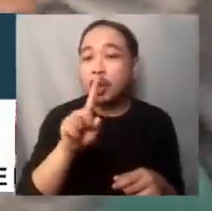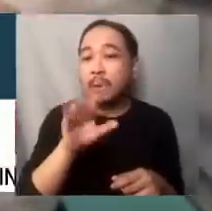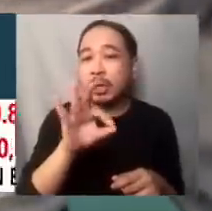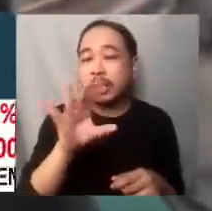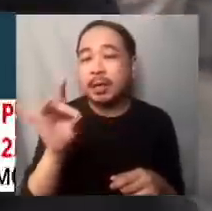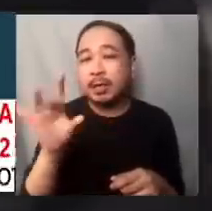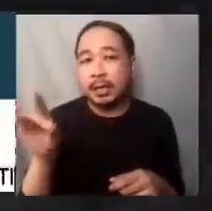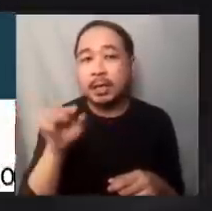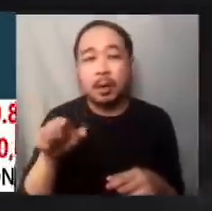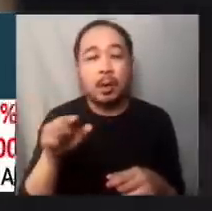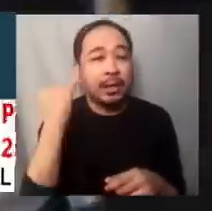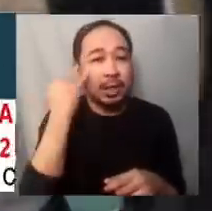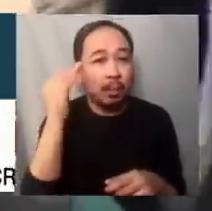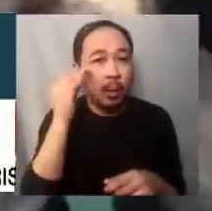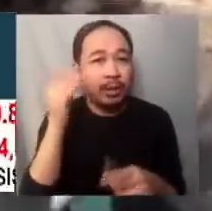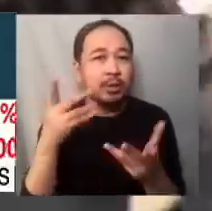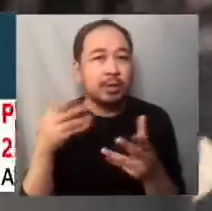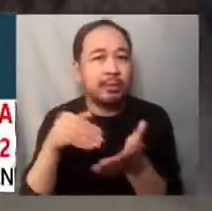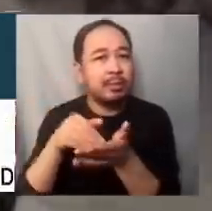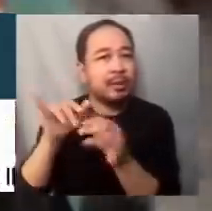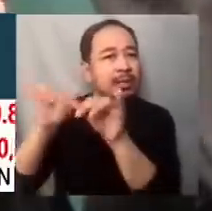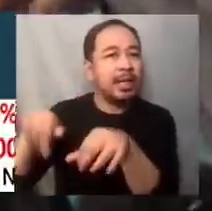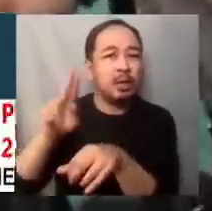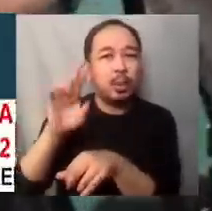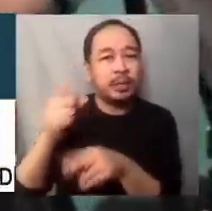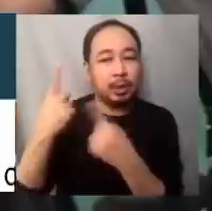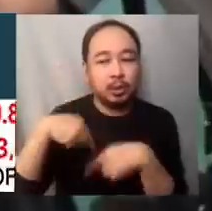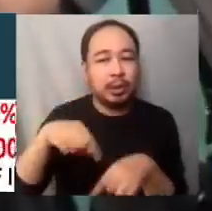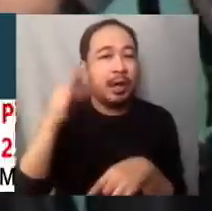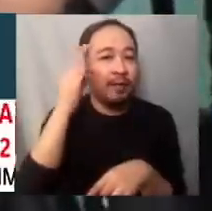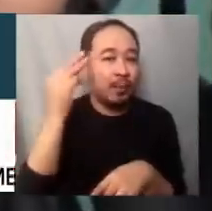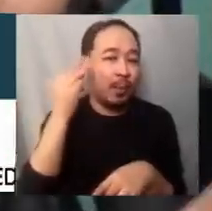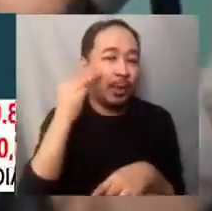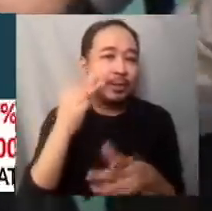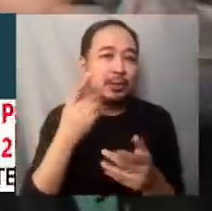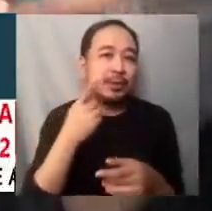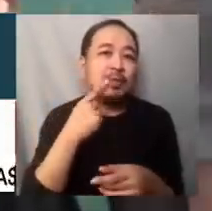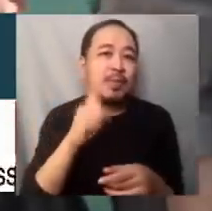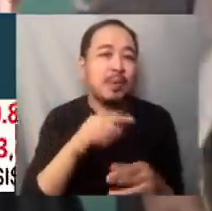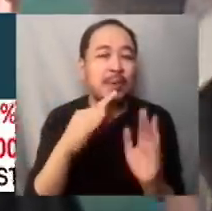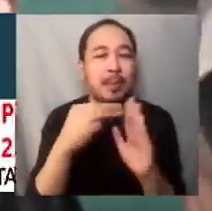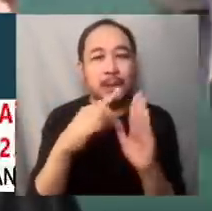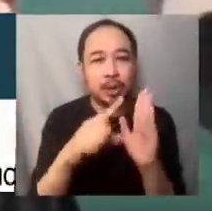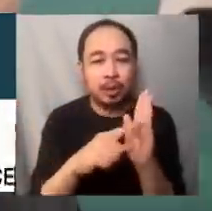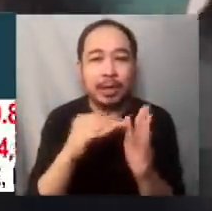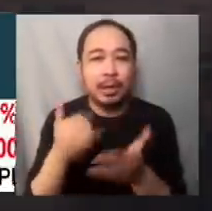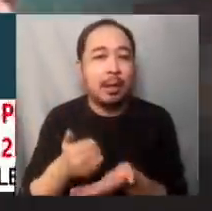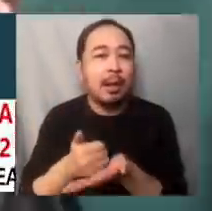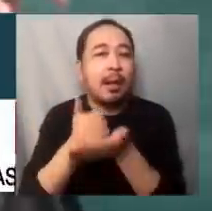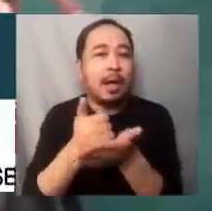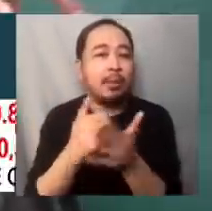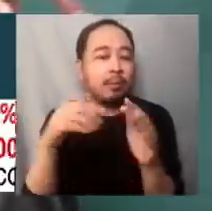was forced to go into exile in the U.S. during the Marcos dictatorship and eventually returned to help topple the regime. He was dubbed